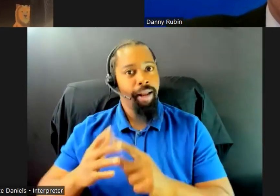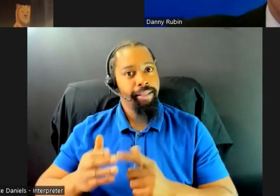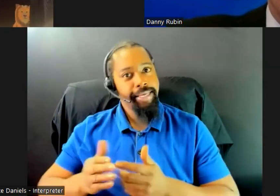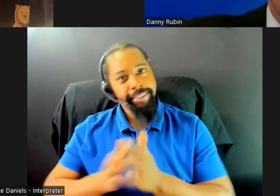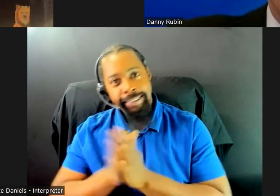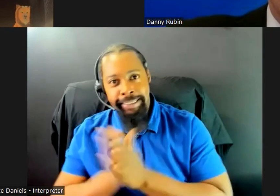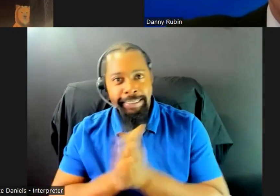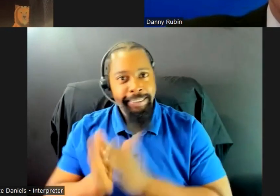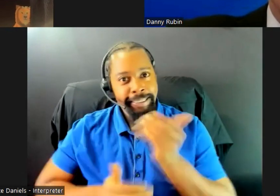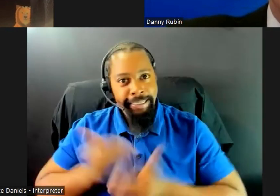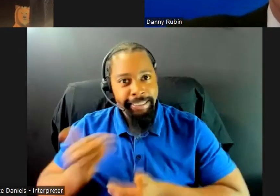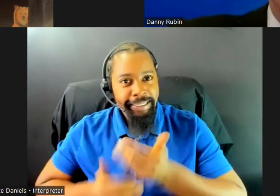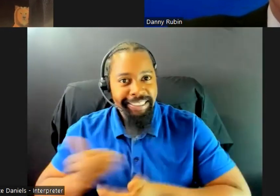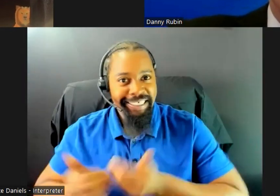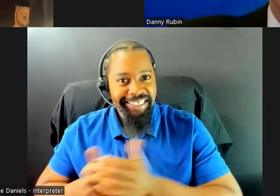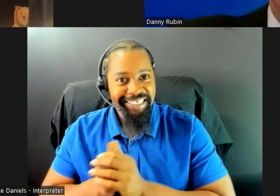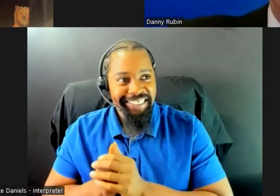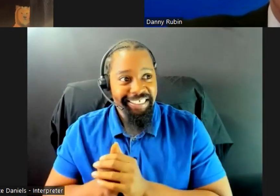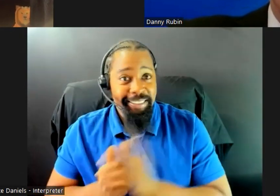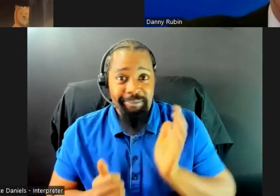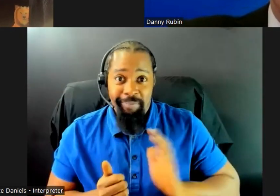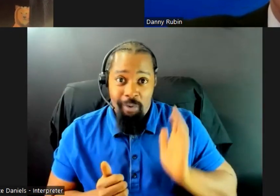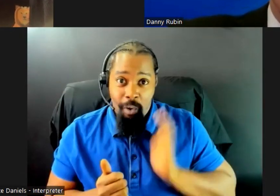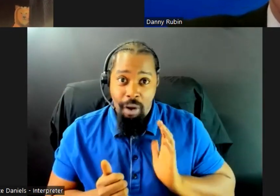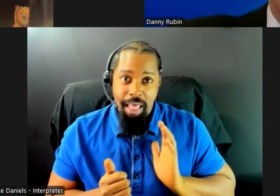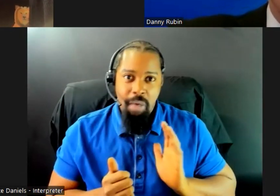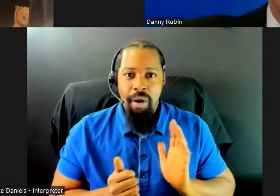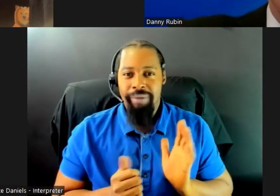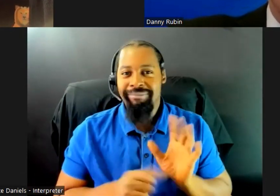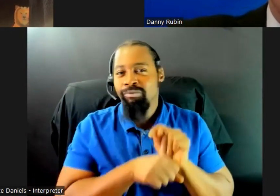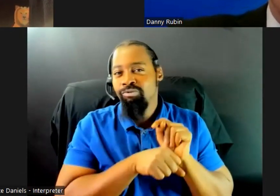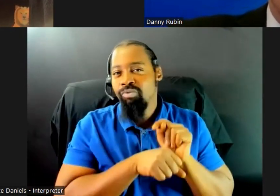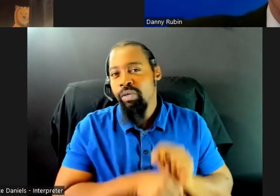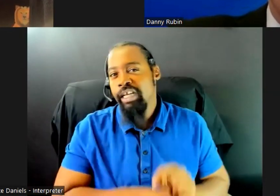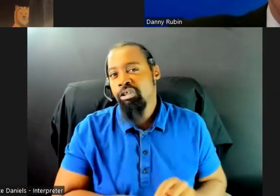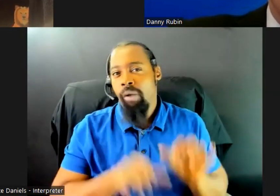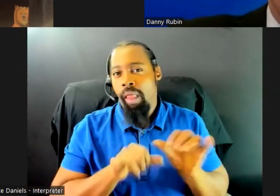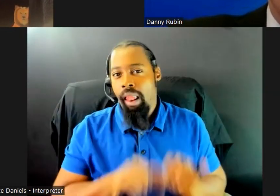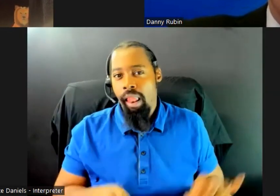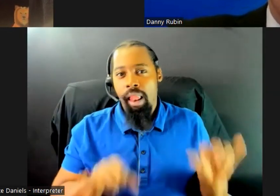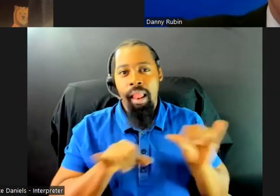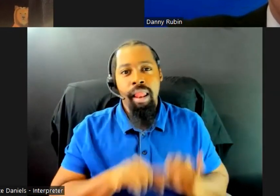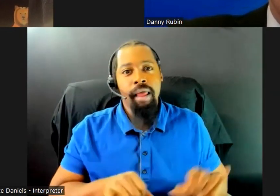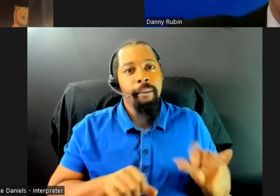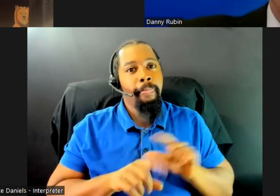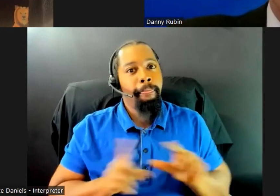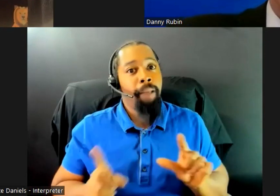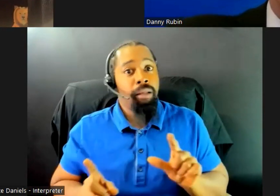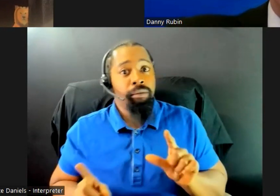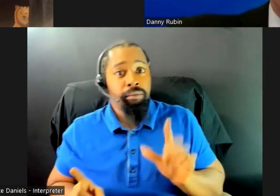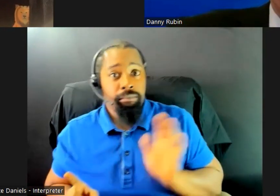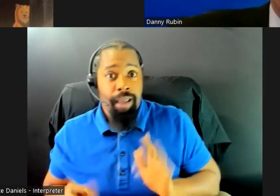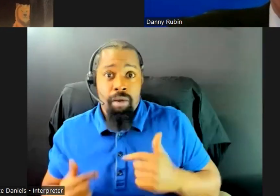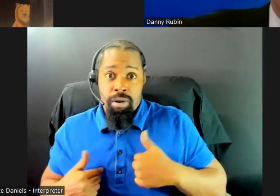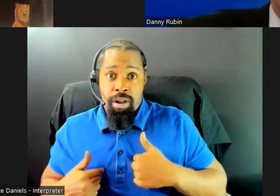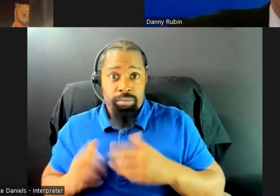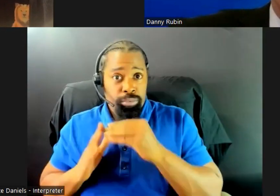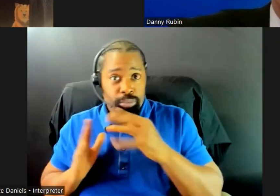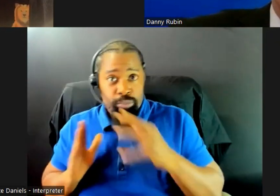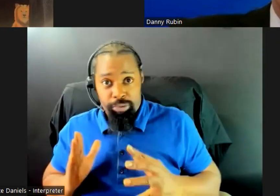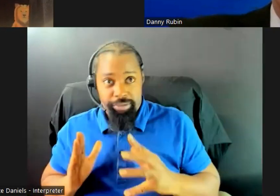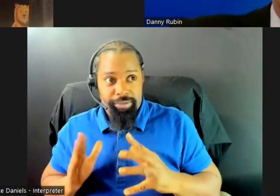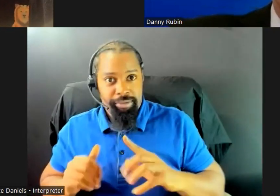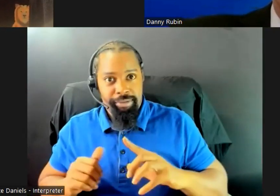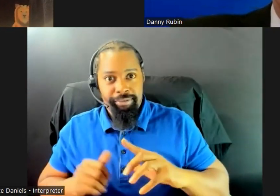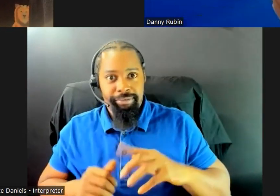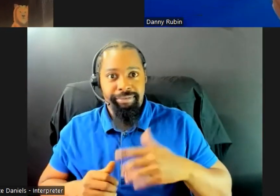super traditional. But ever since I was a student and we had our first assignment in wedding gowns,